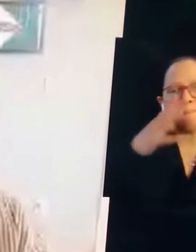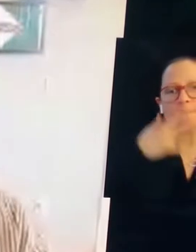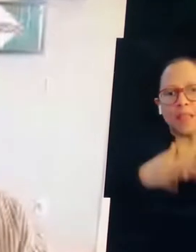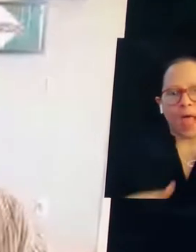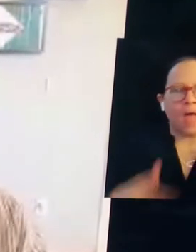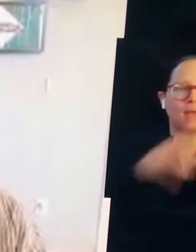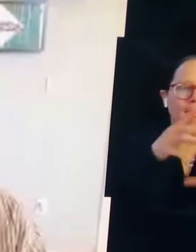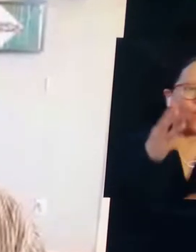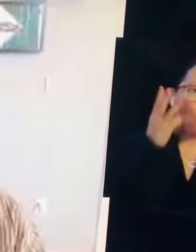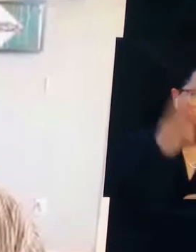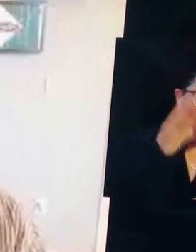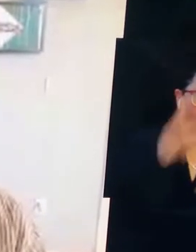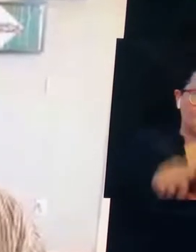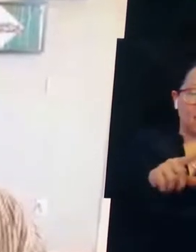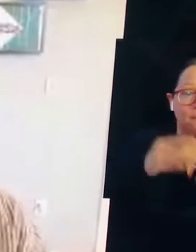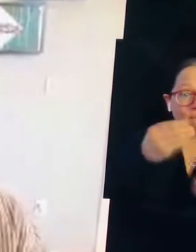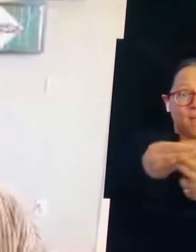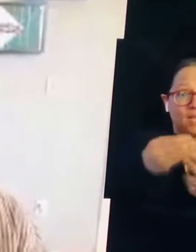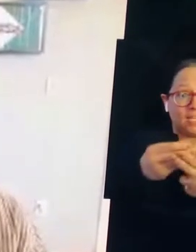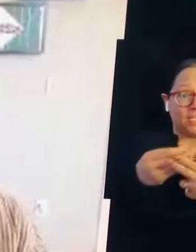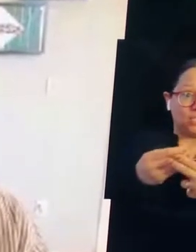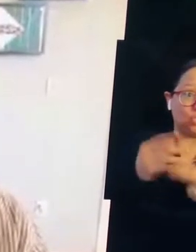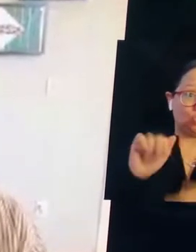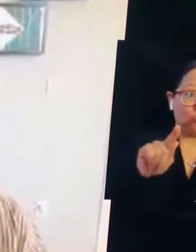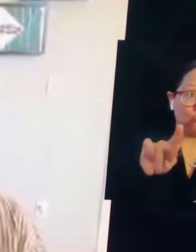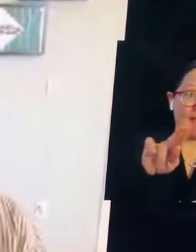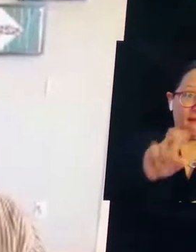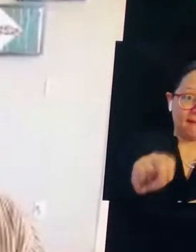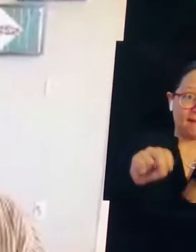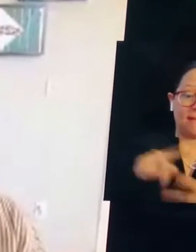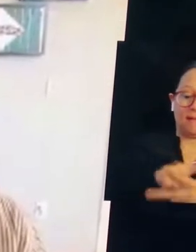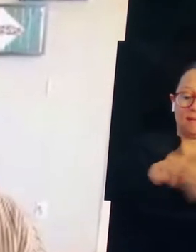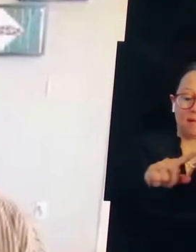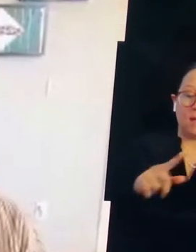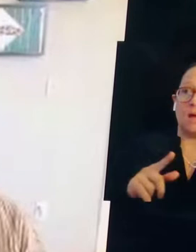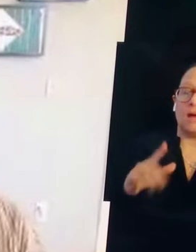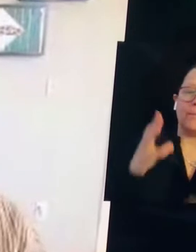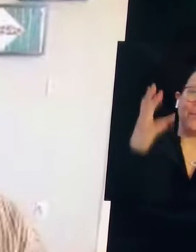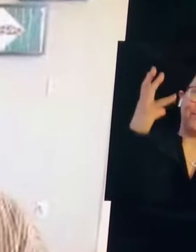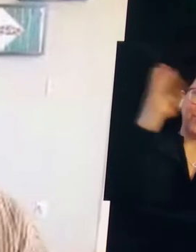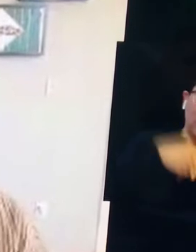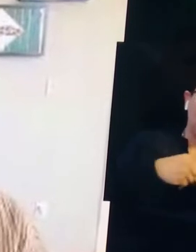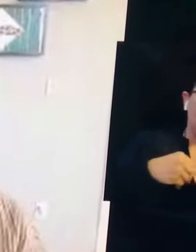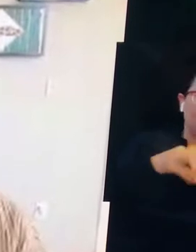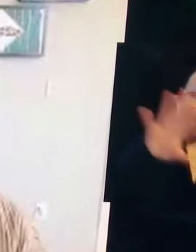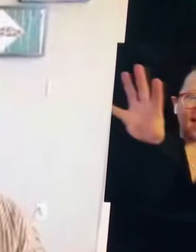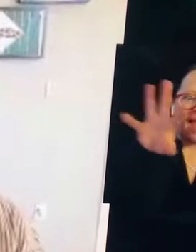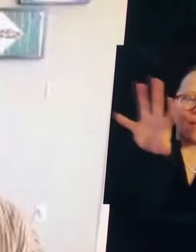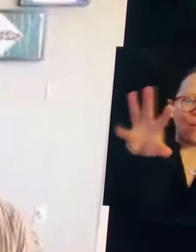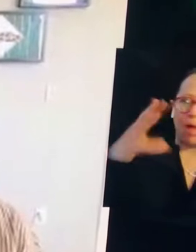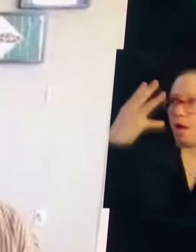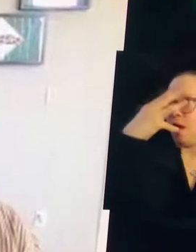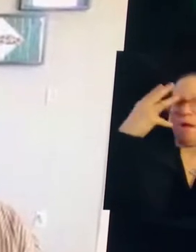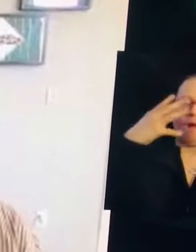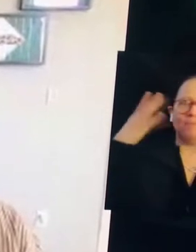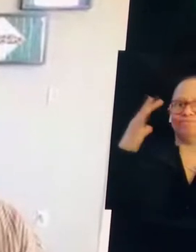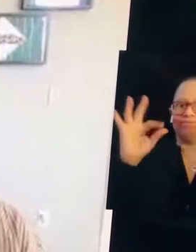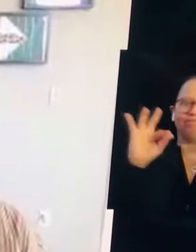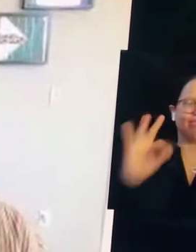Train. And I realized that she was beautiful. The camera loved her. And she